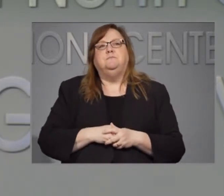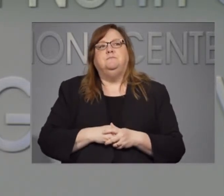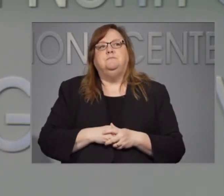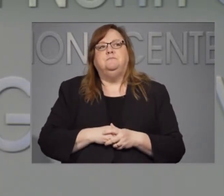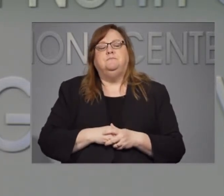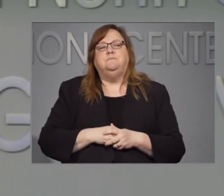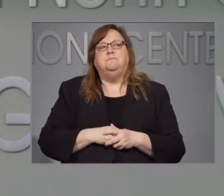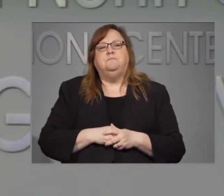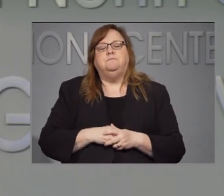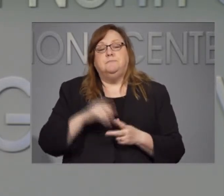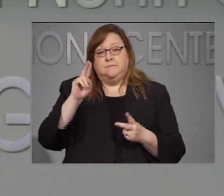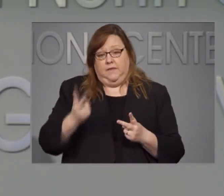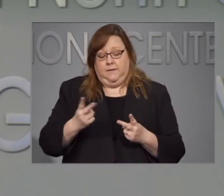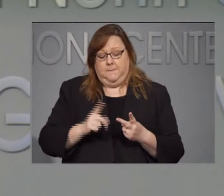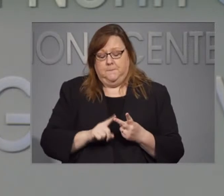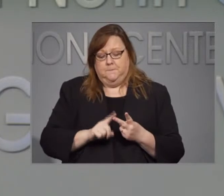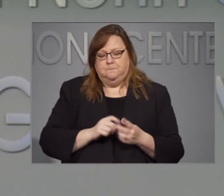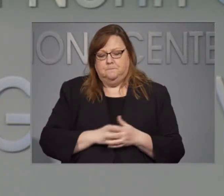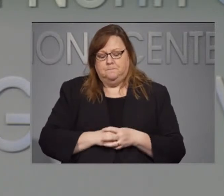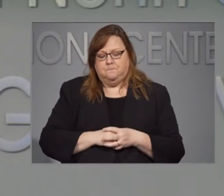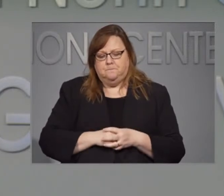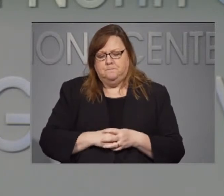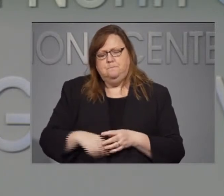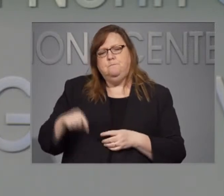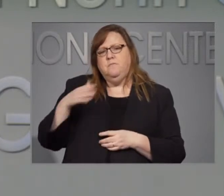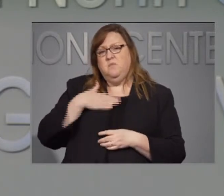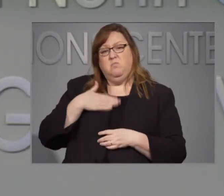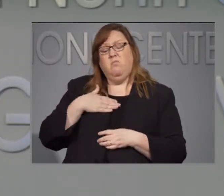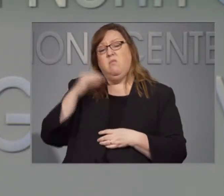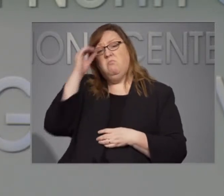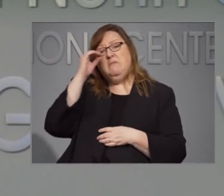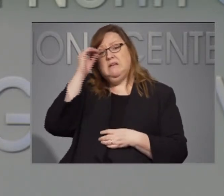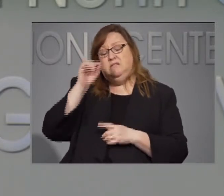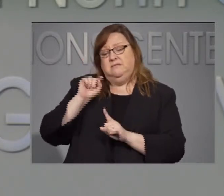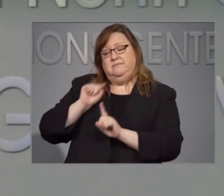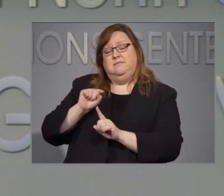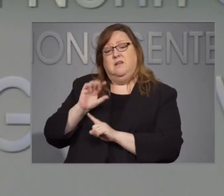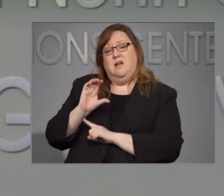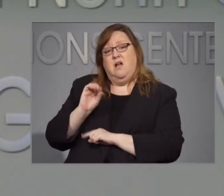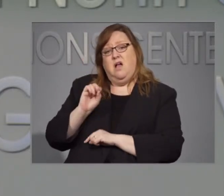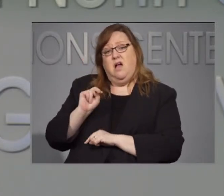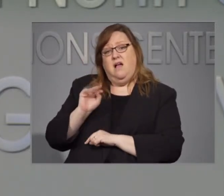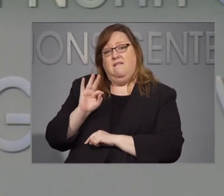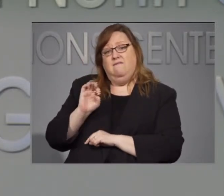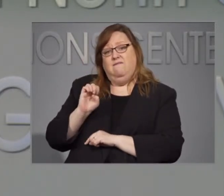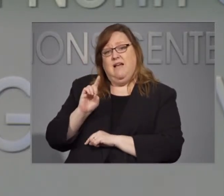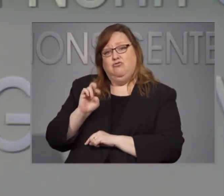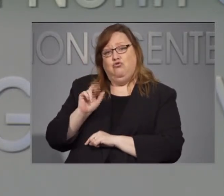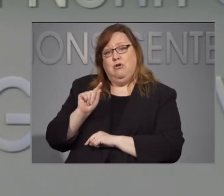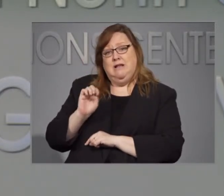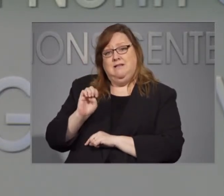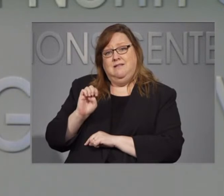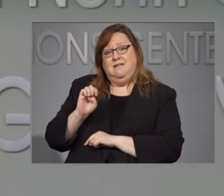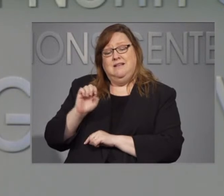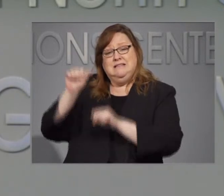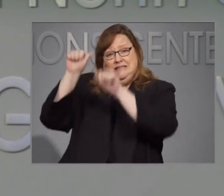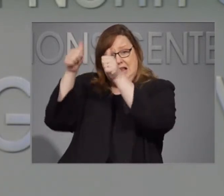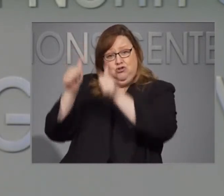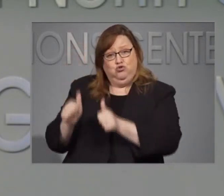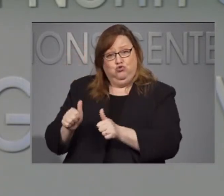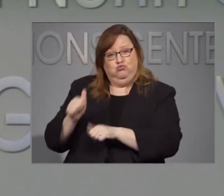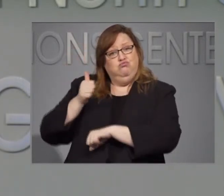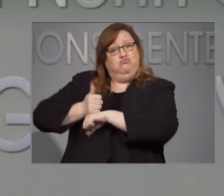position has been clear on Confederate monuments, that we should move them to a place with